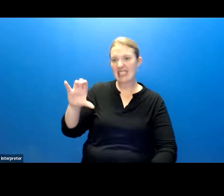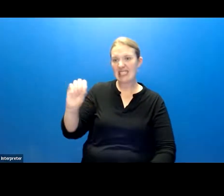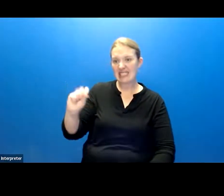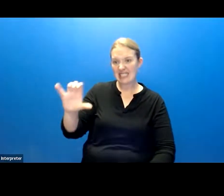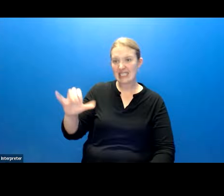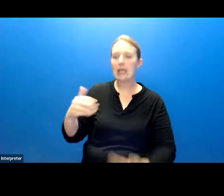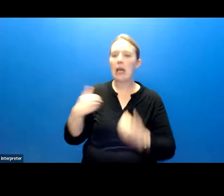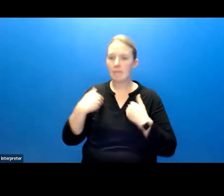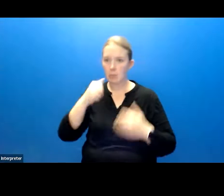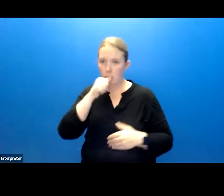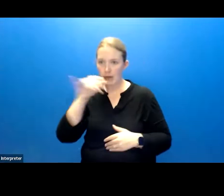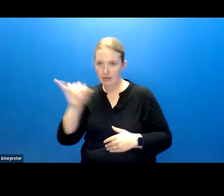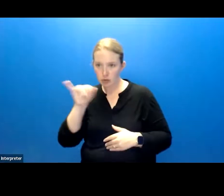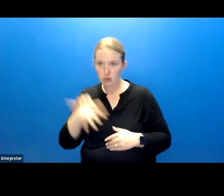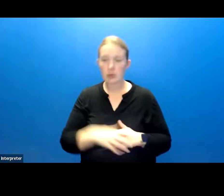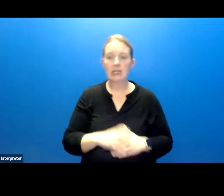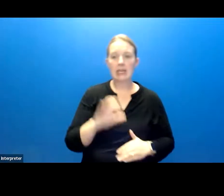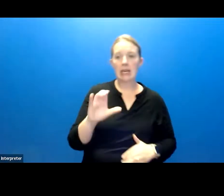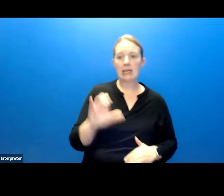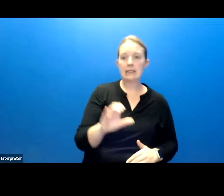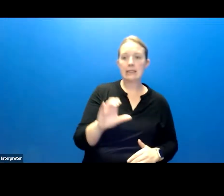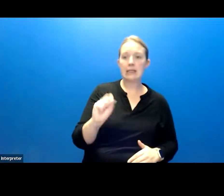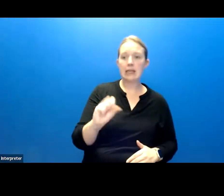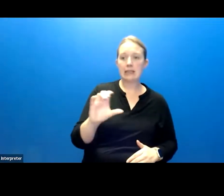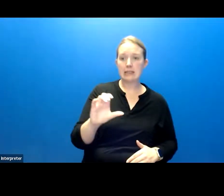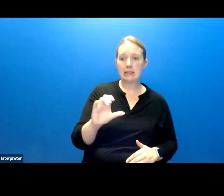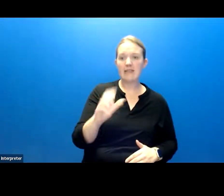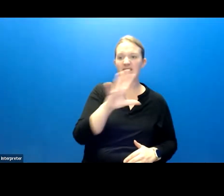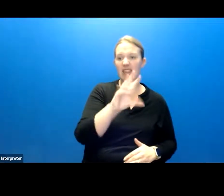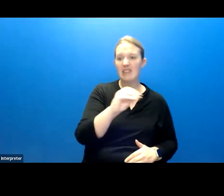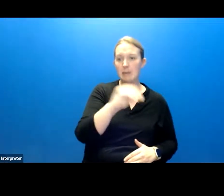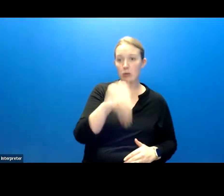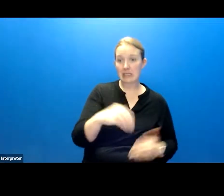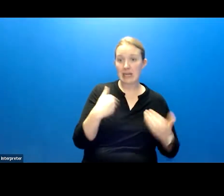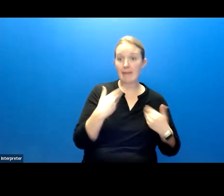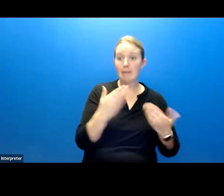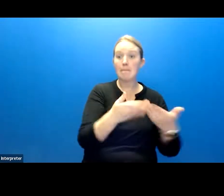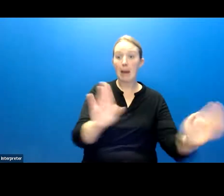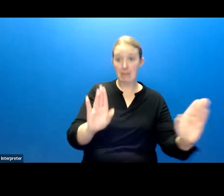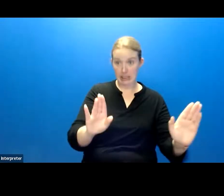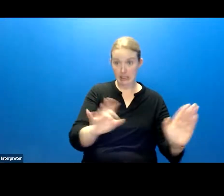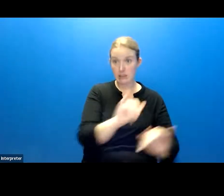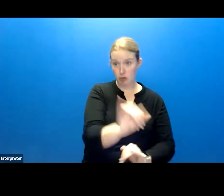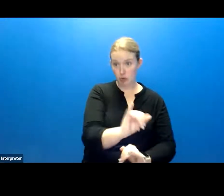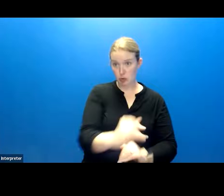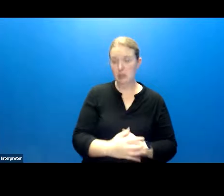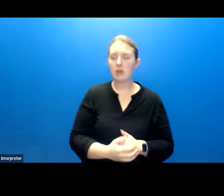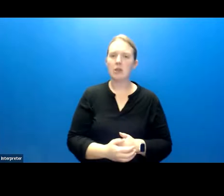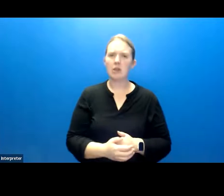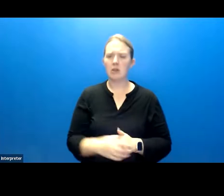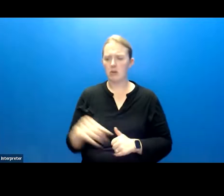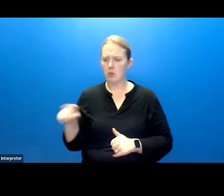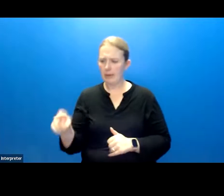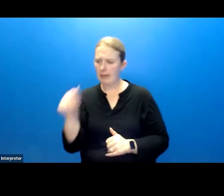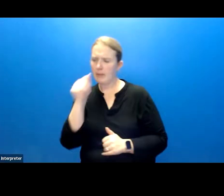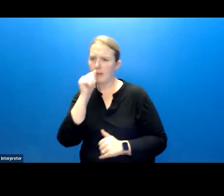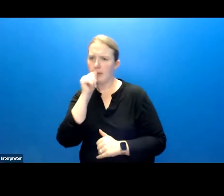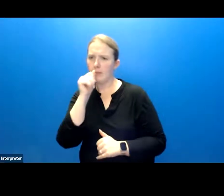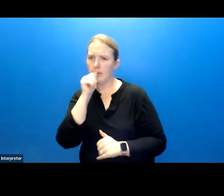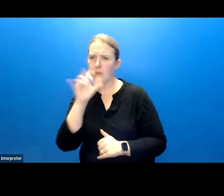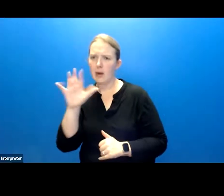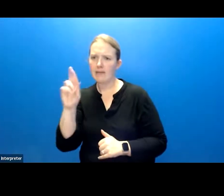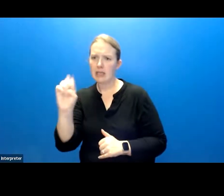and 50% have public insurance. And so I immediately think about, well, what about the private care